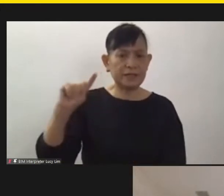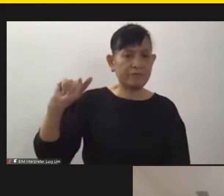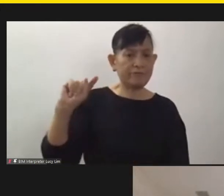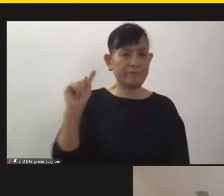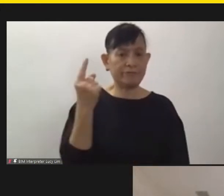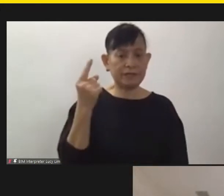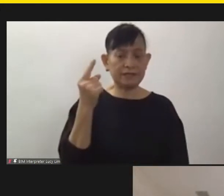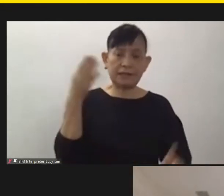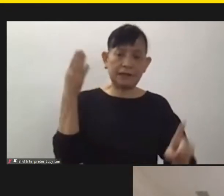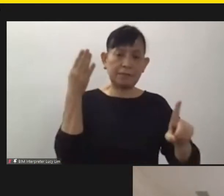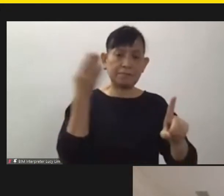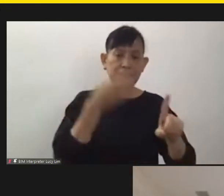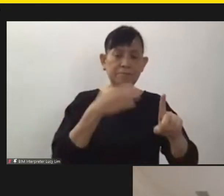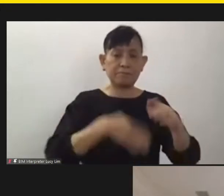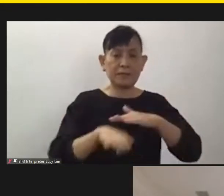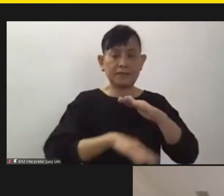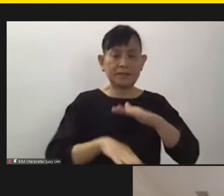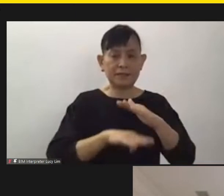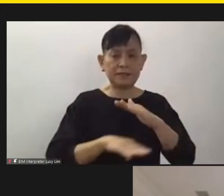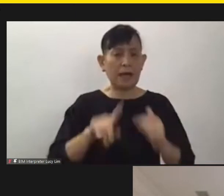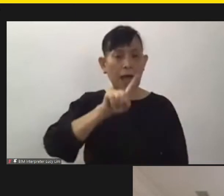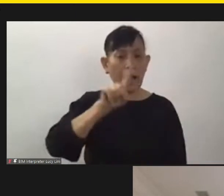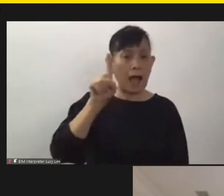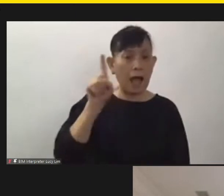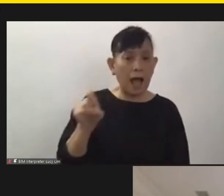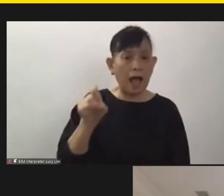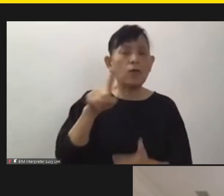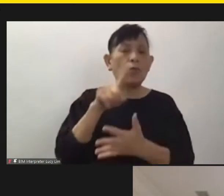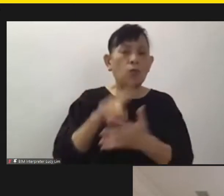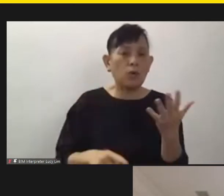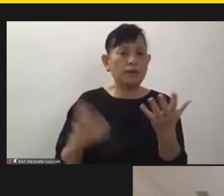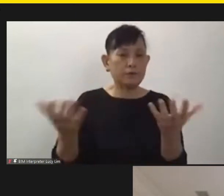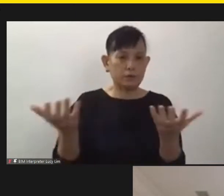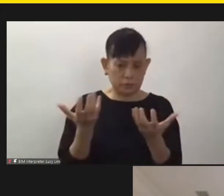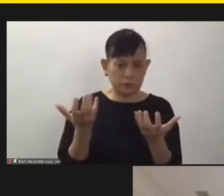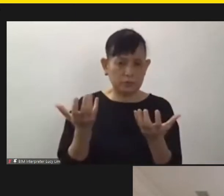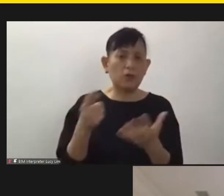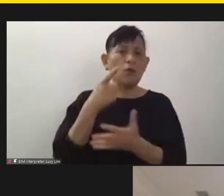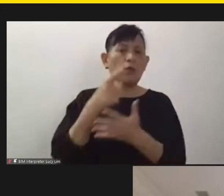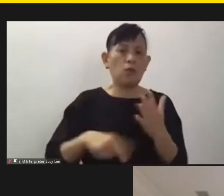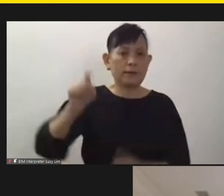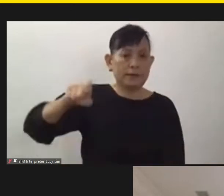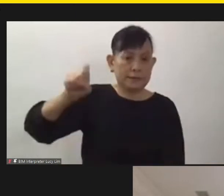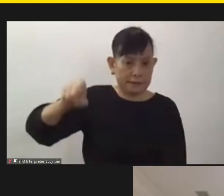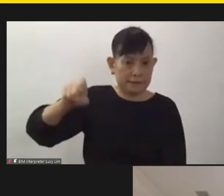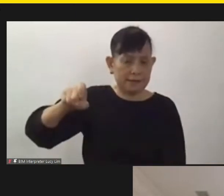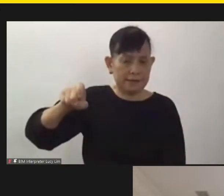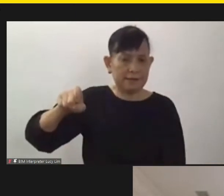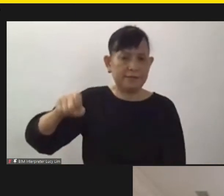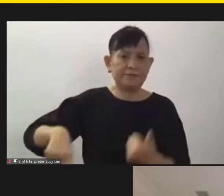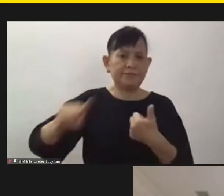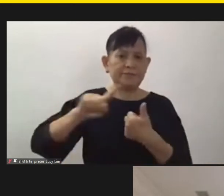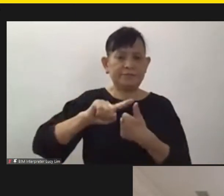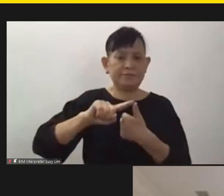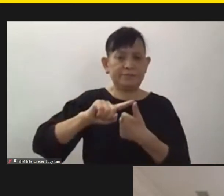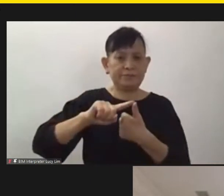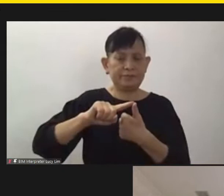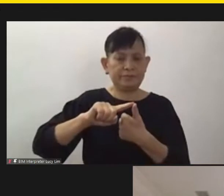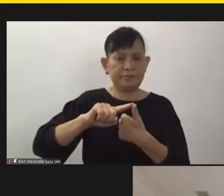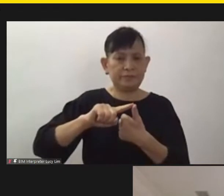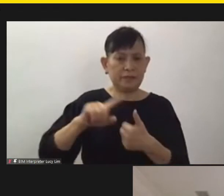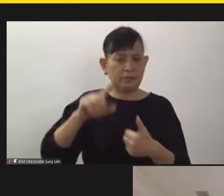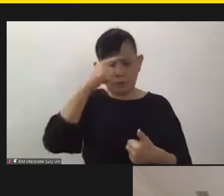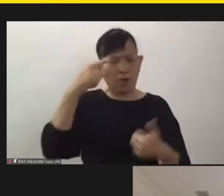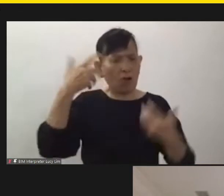most basic thing is ask, what do you need? Okay, that's the first thing that I can say. Because it happens to